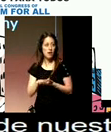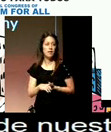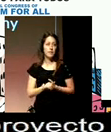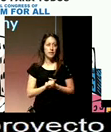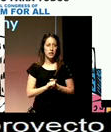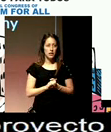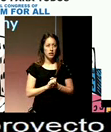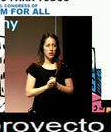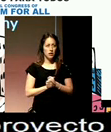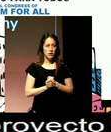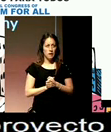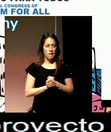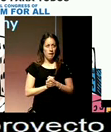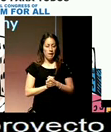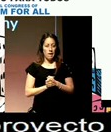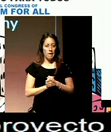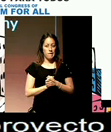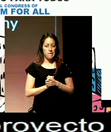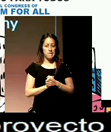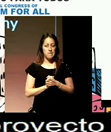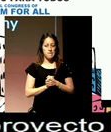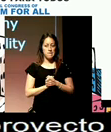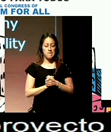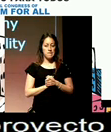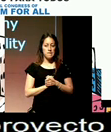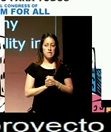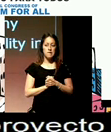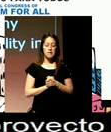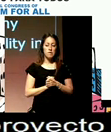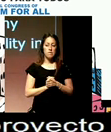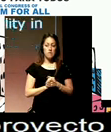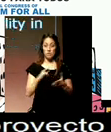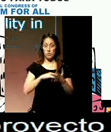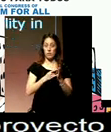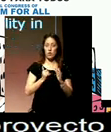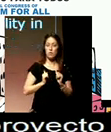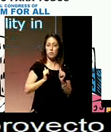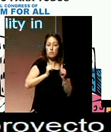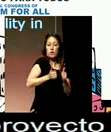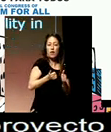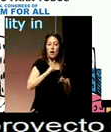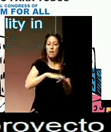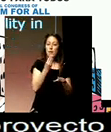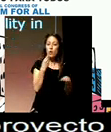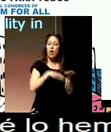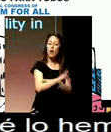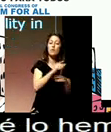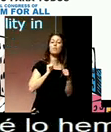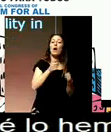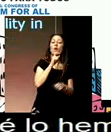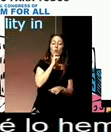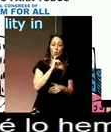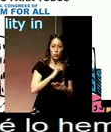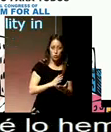the municipality in Viborg work with improving accessibility. Of course, we work with accessibility in